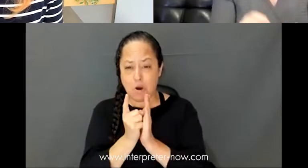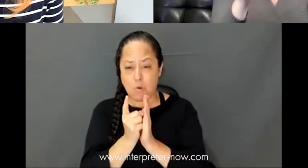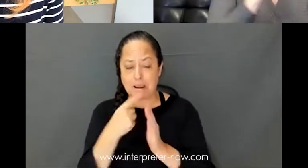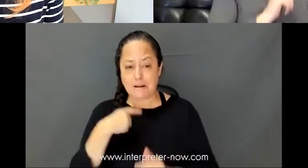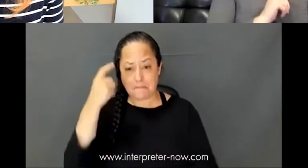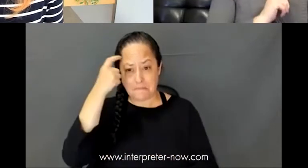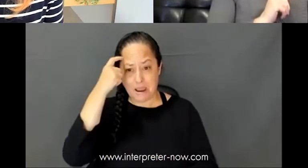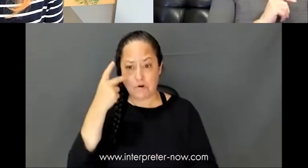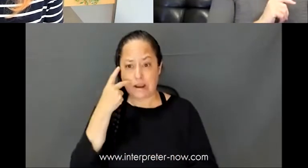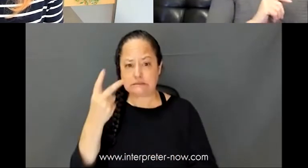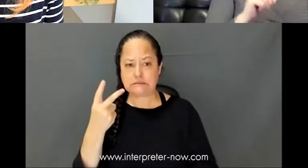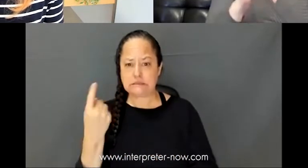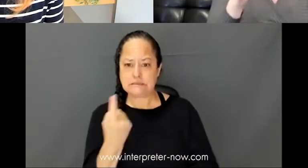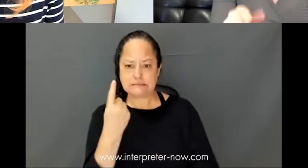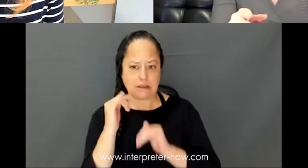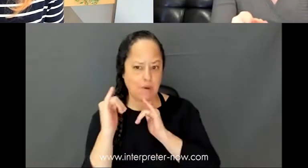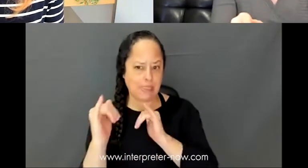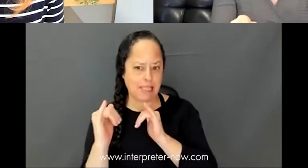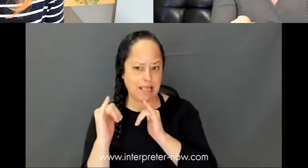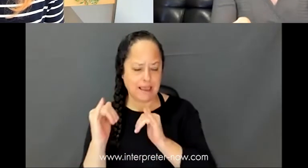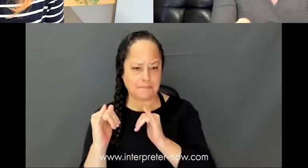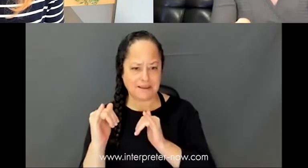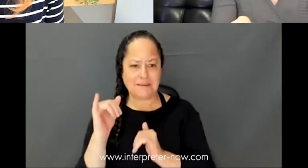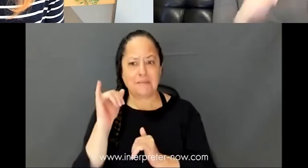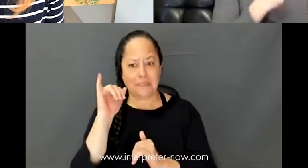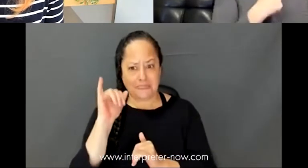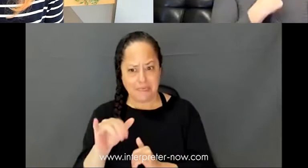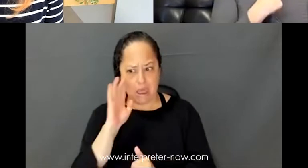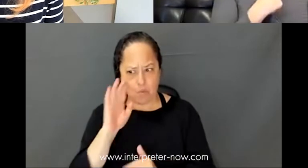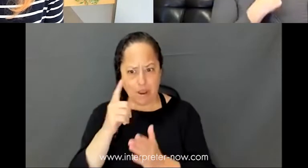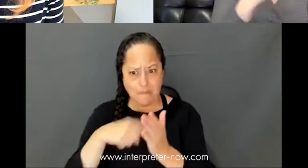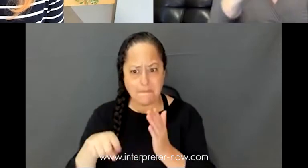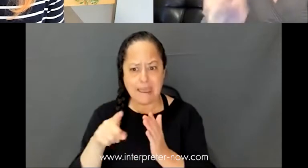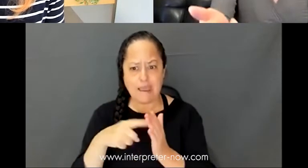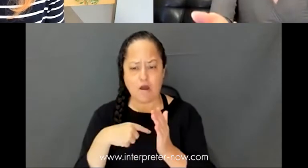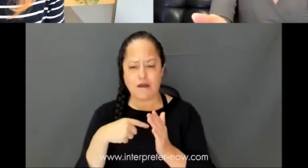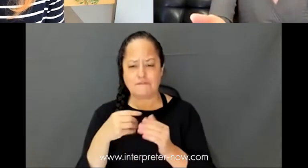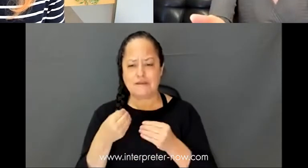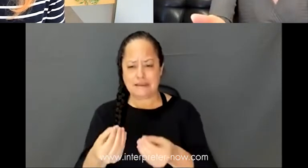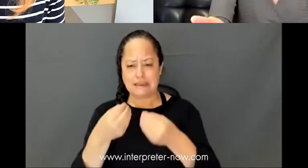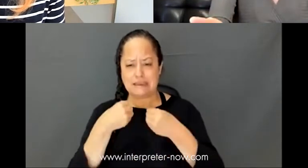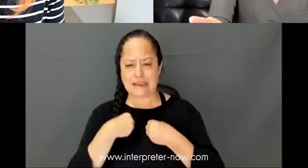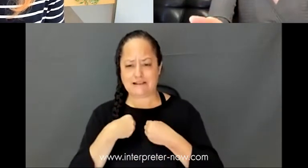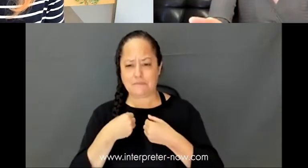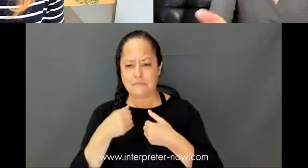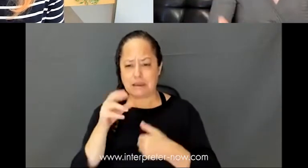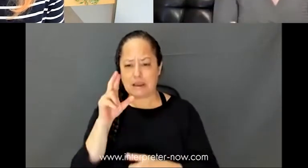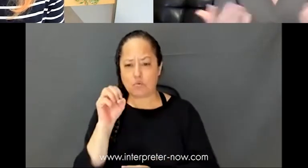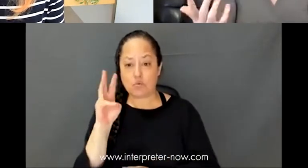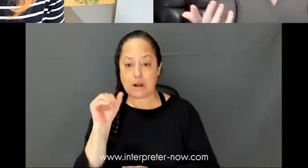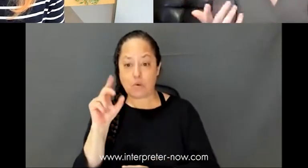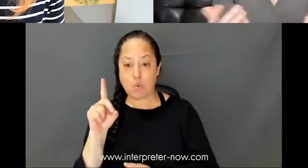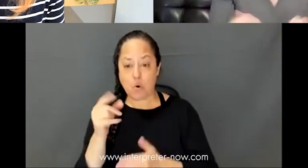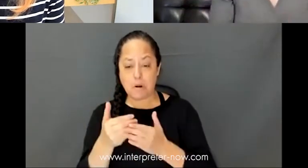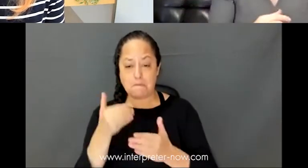brain sees, oh, there's someone like me. This is going to pay off. It actually gives me the reward before the outcome, which,